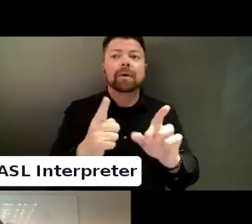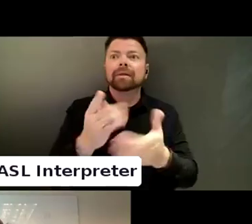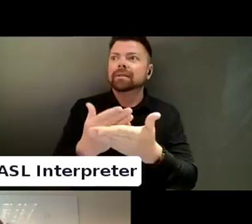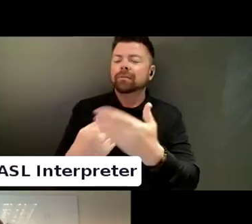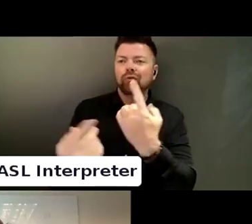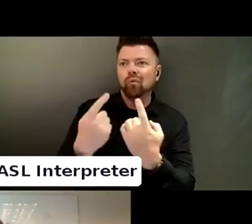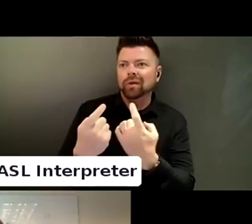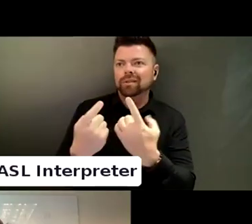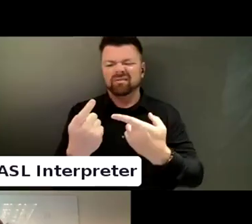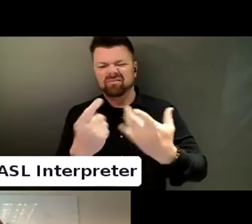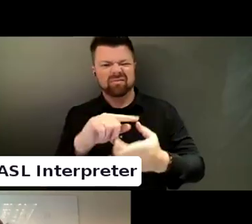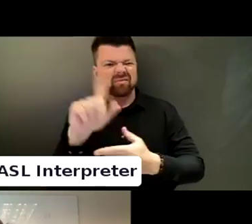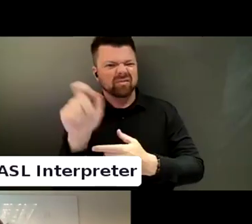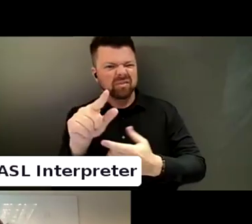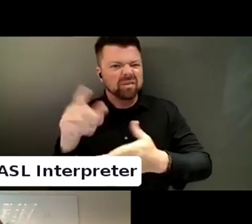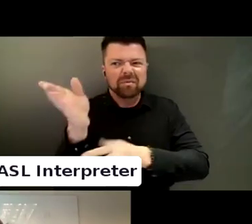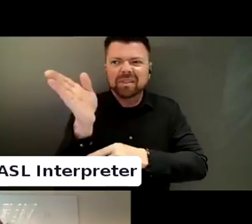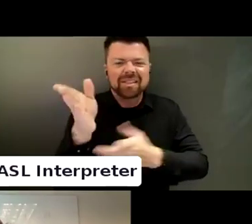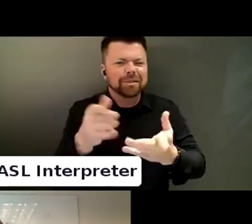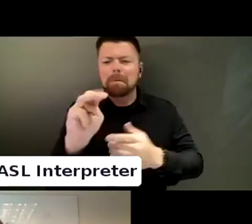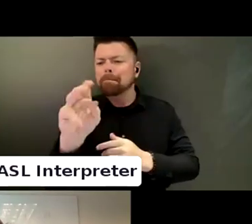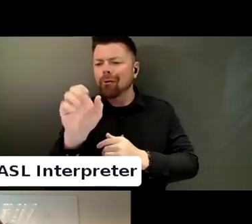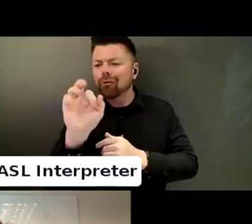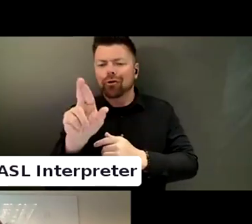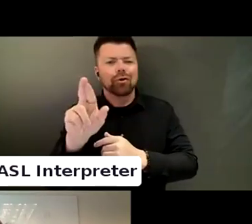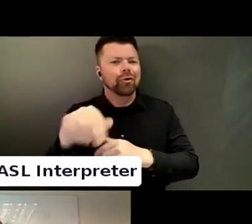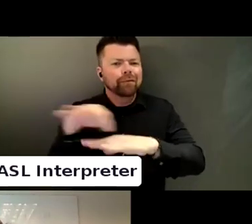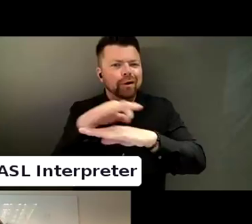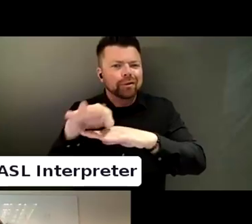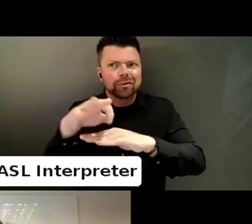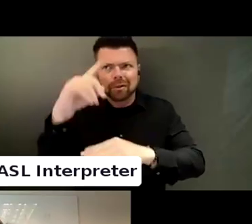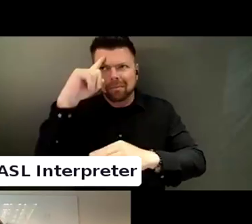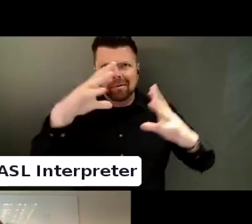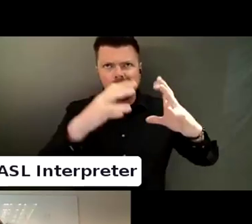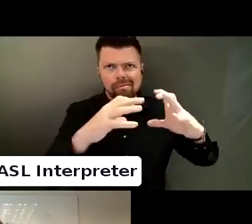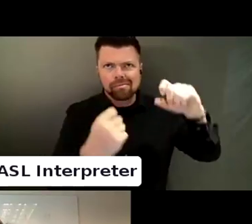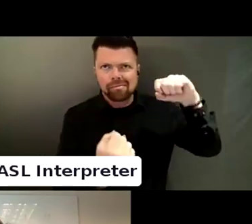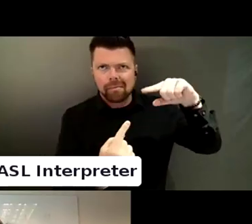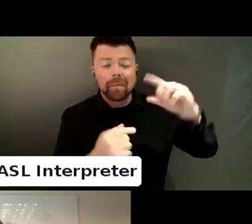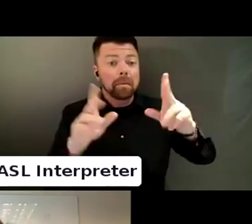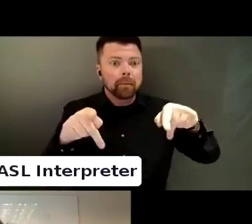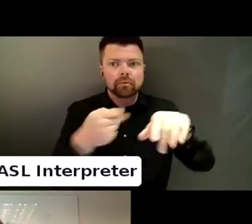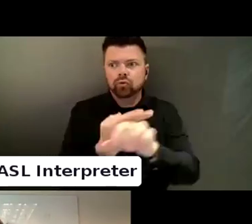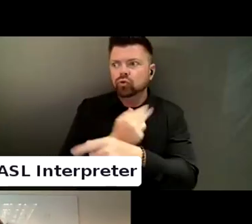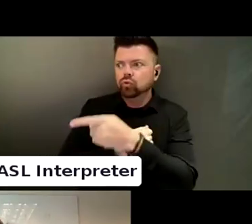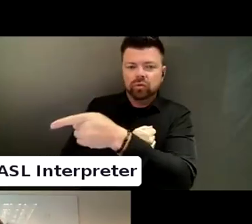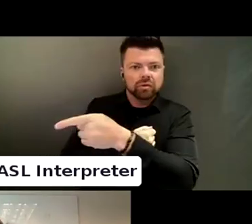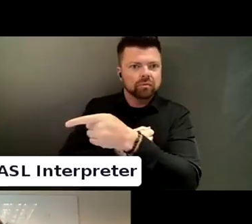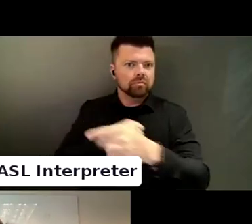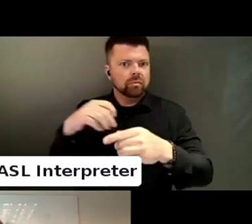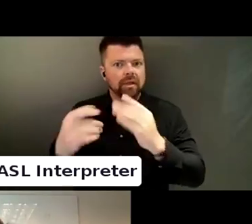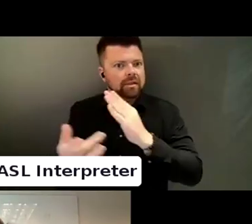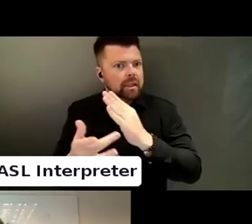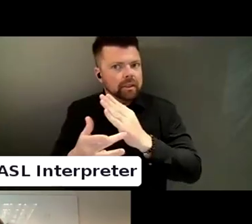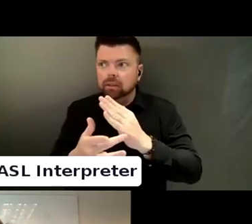function, and in the picture of the gentleman using a device, he said he got to touch someone. In a